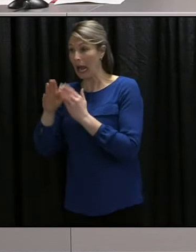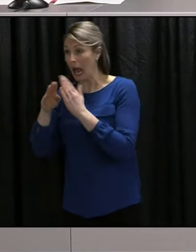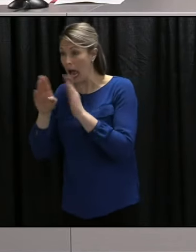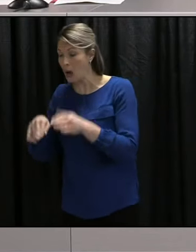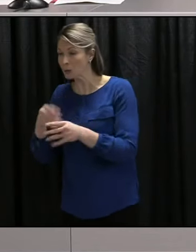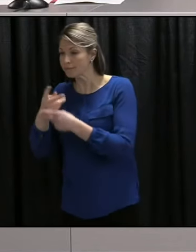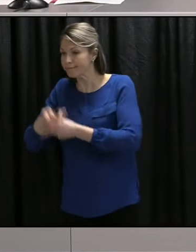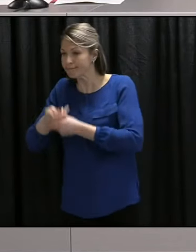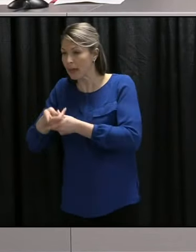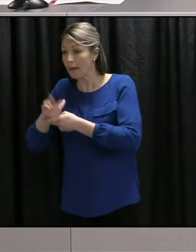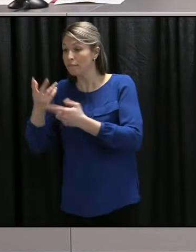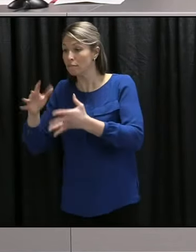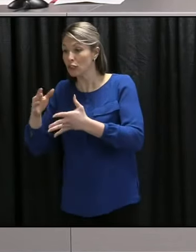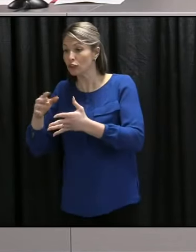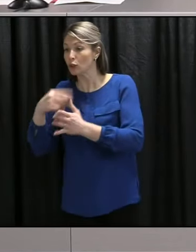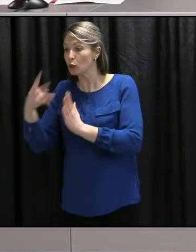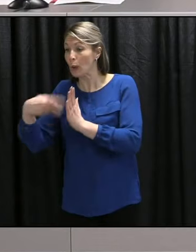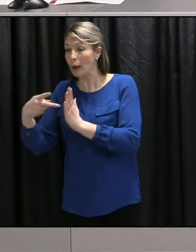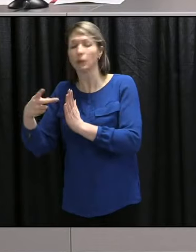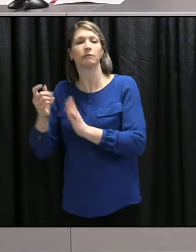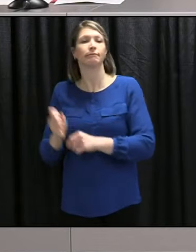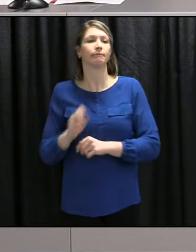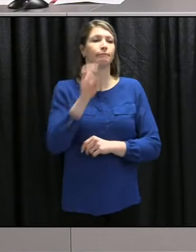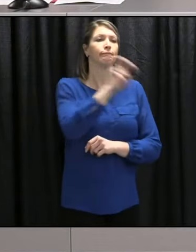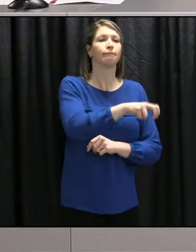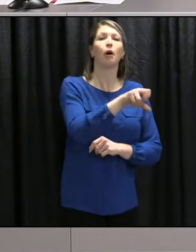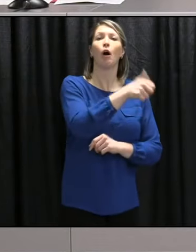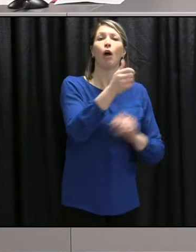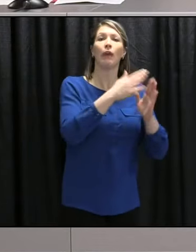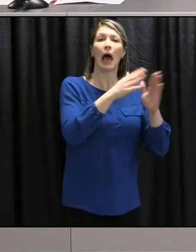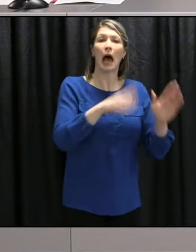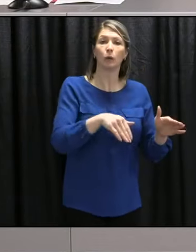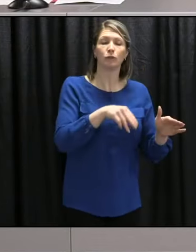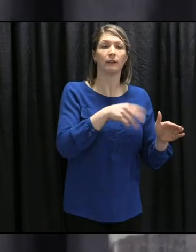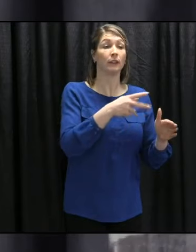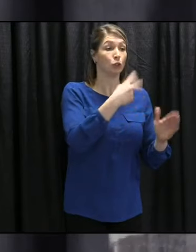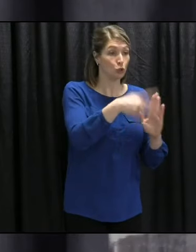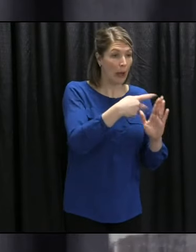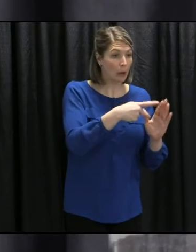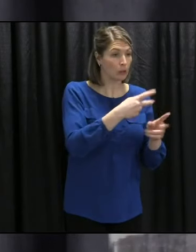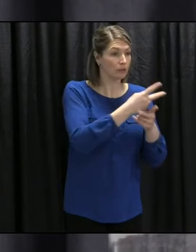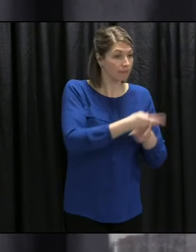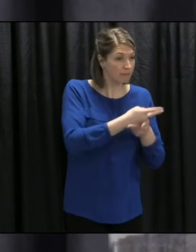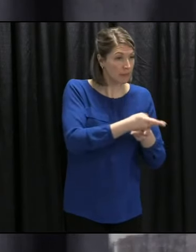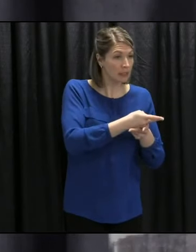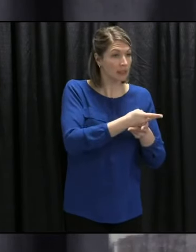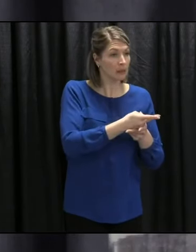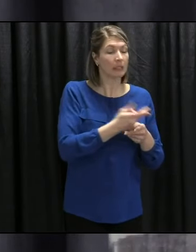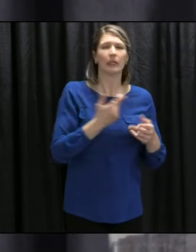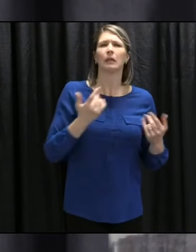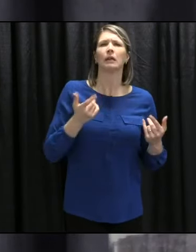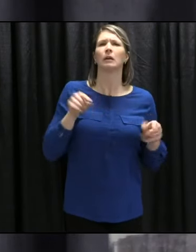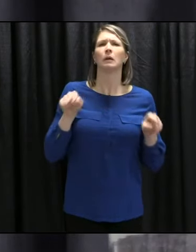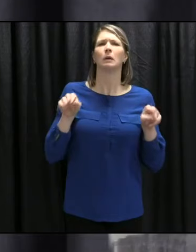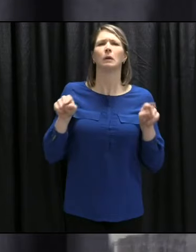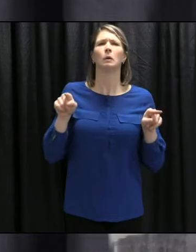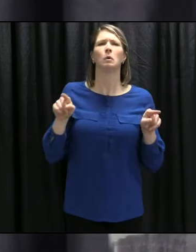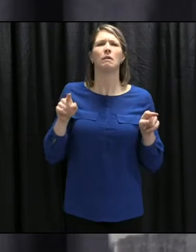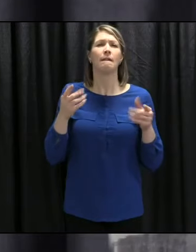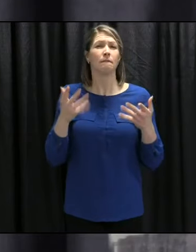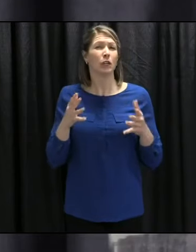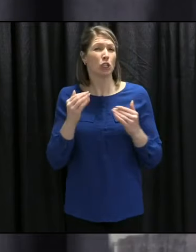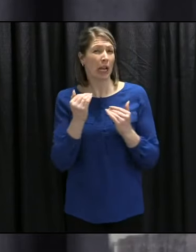concern if they are then interacting with multiple different clients? We have an even more fragmented industry when it comes to